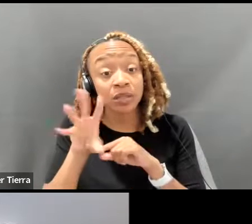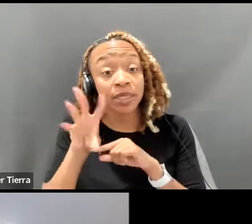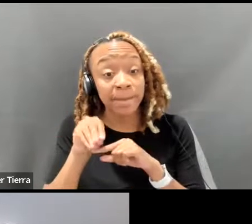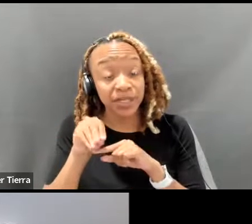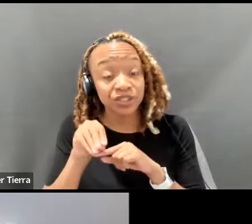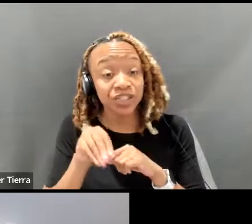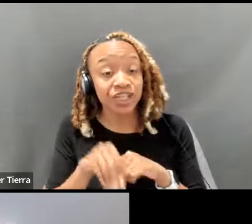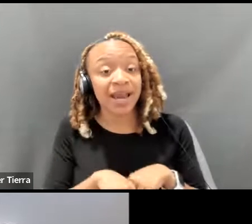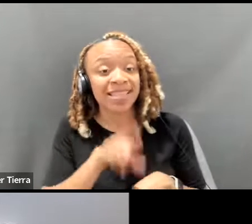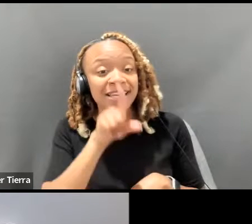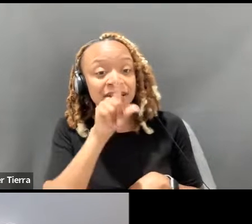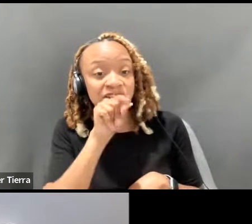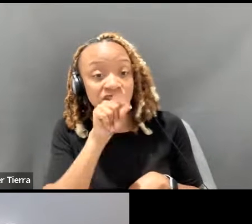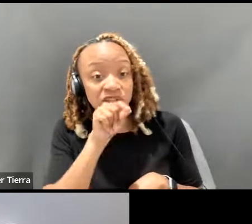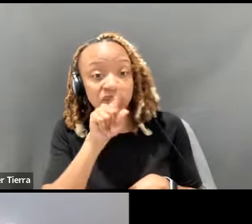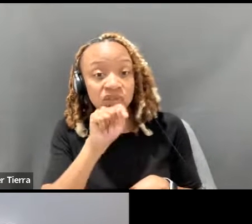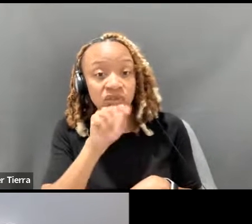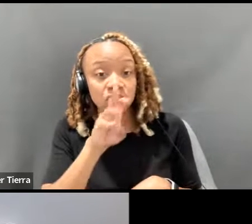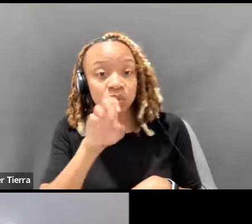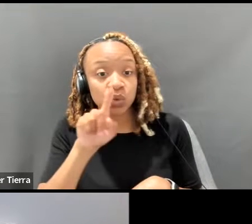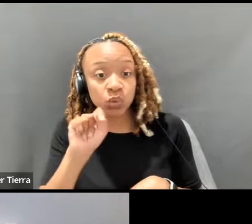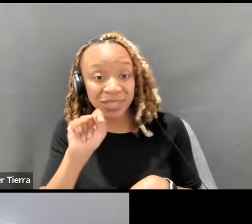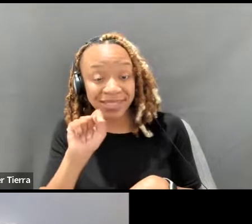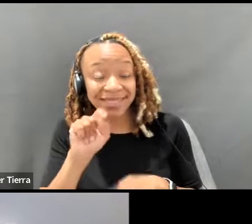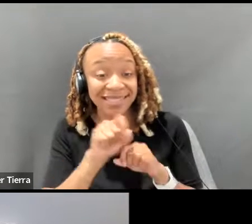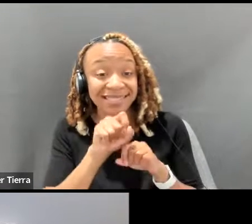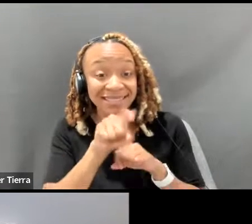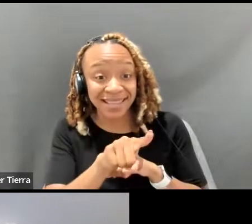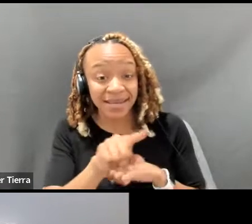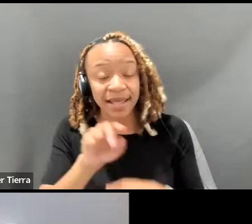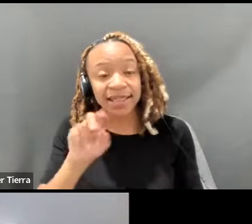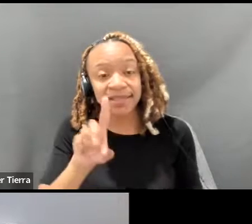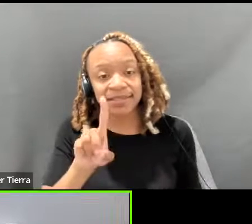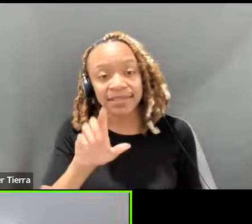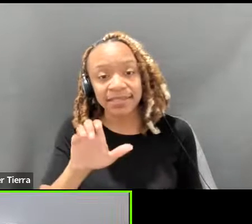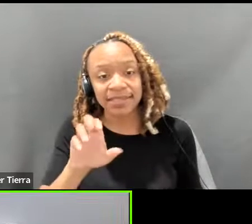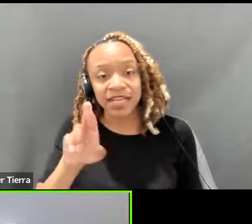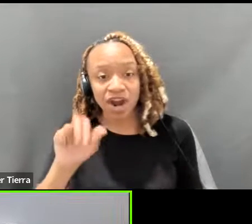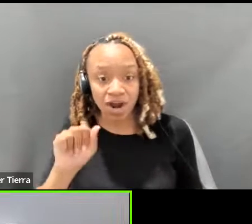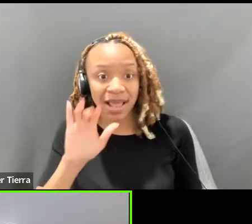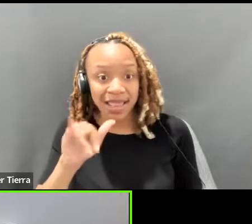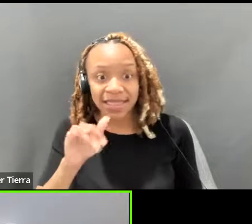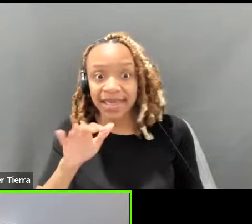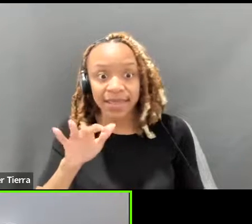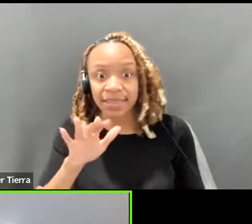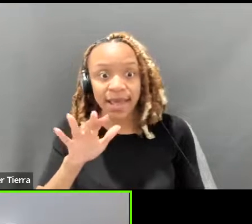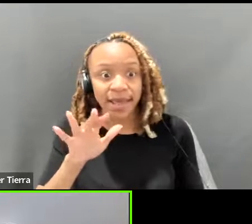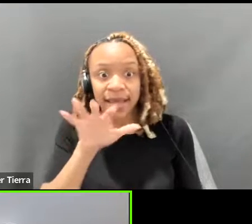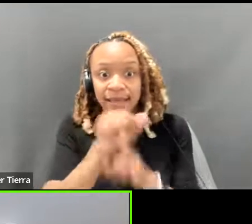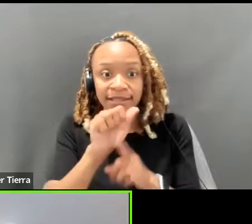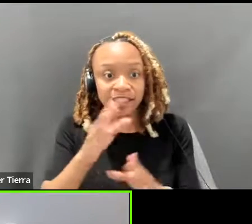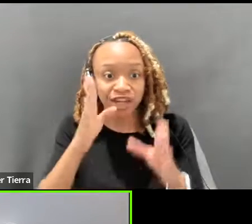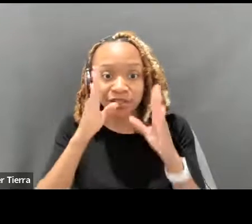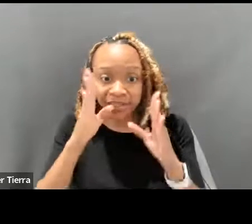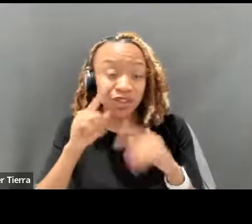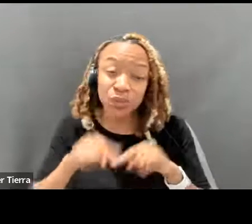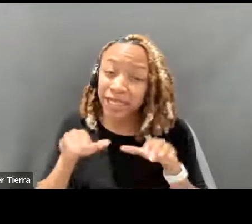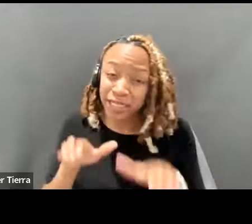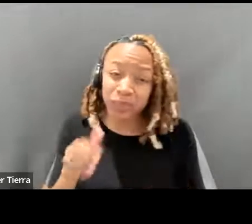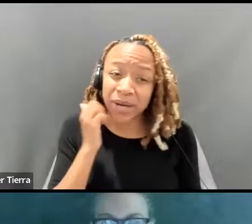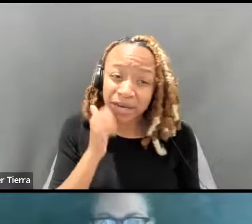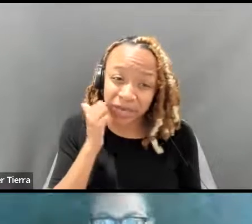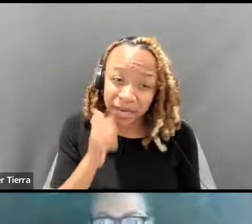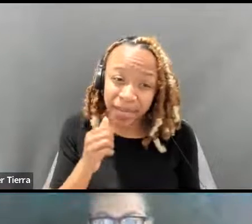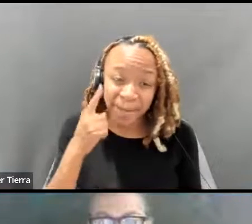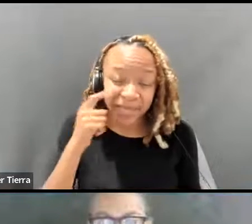DCRA. I mean, it gets their attention. Okay. You can't do it every day because then they'll just